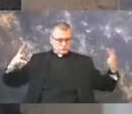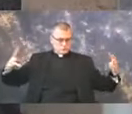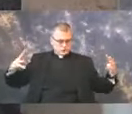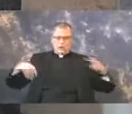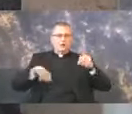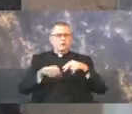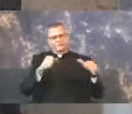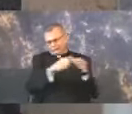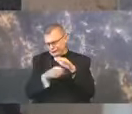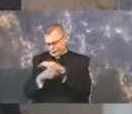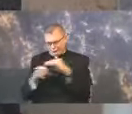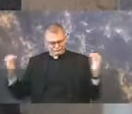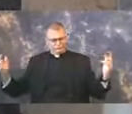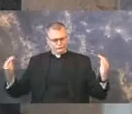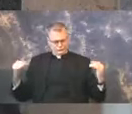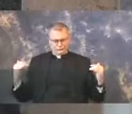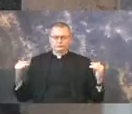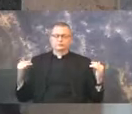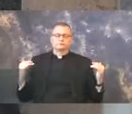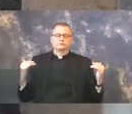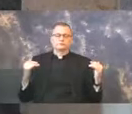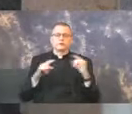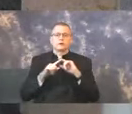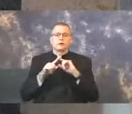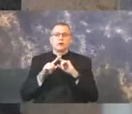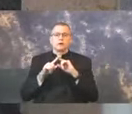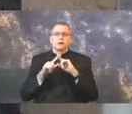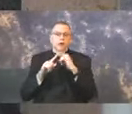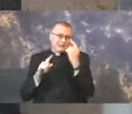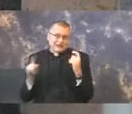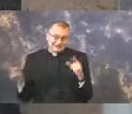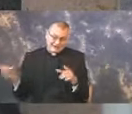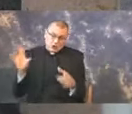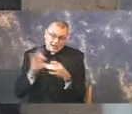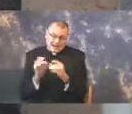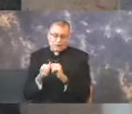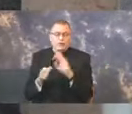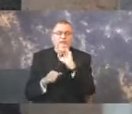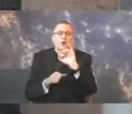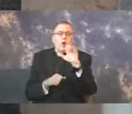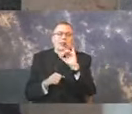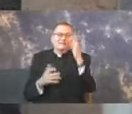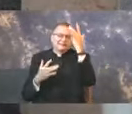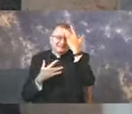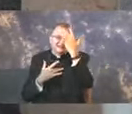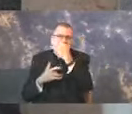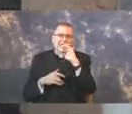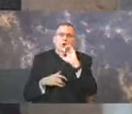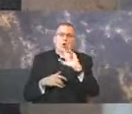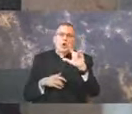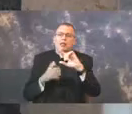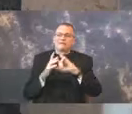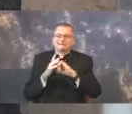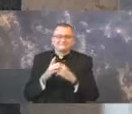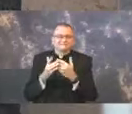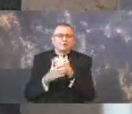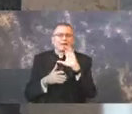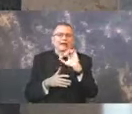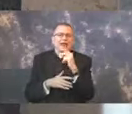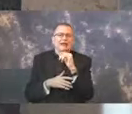Mass, both because of their priestly connection to the oil of the sick and the oil of catechumens, but